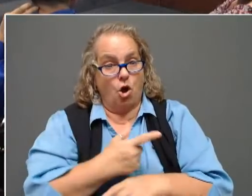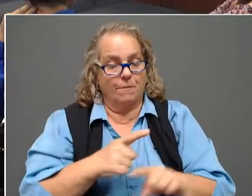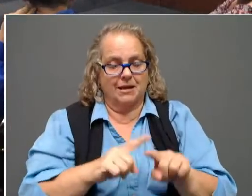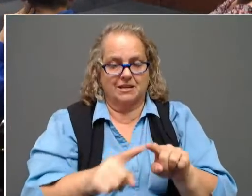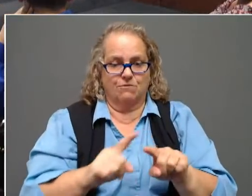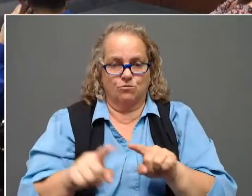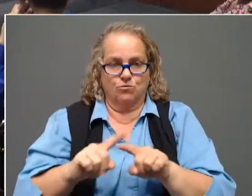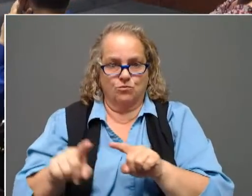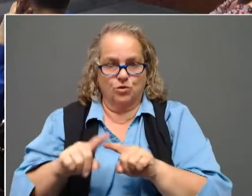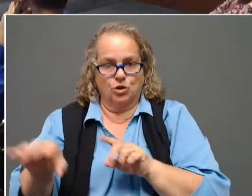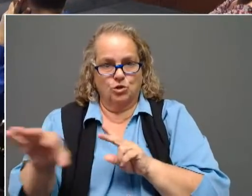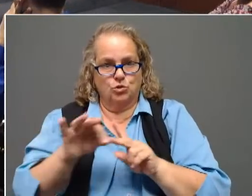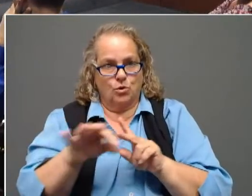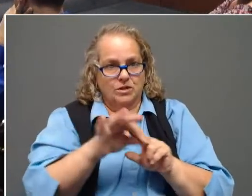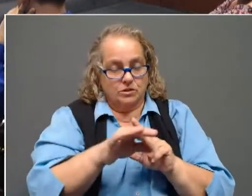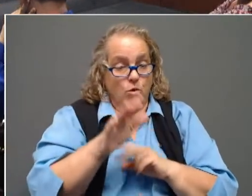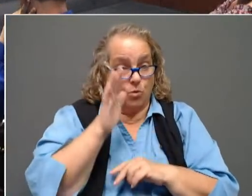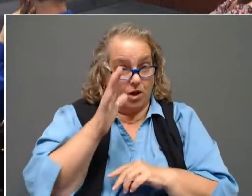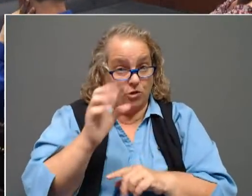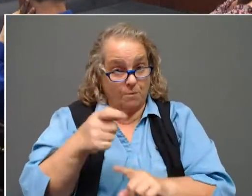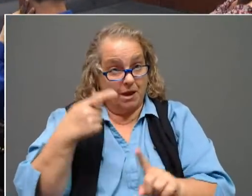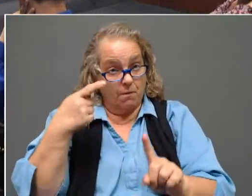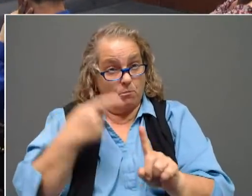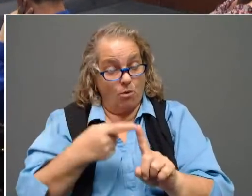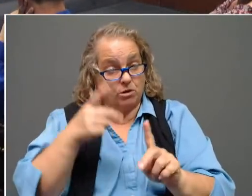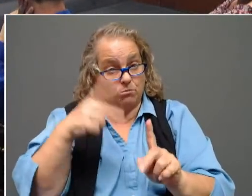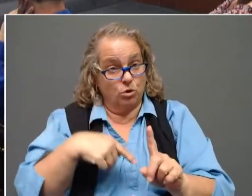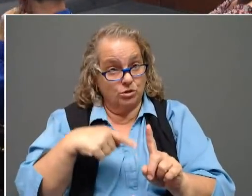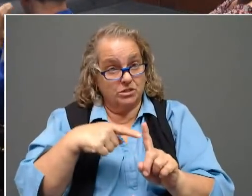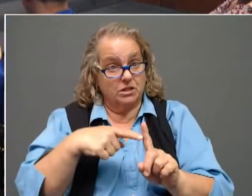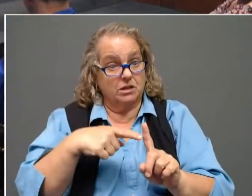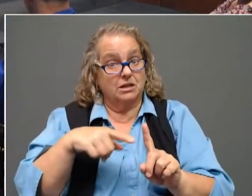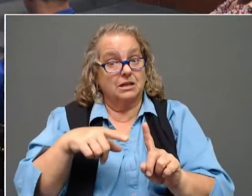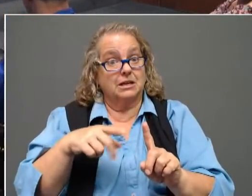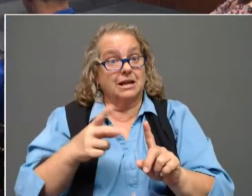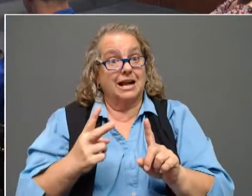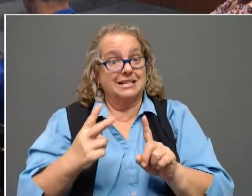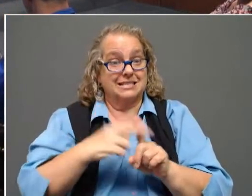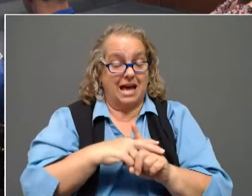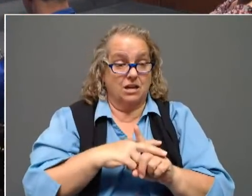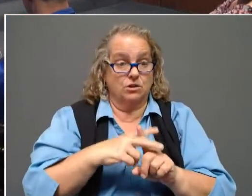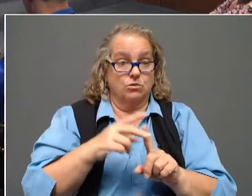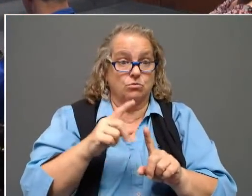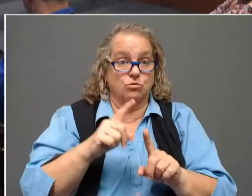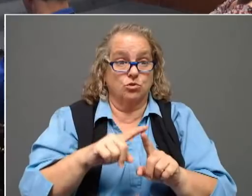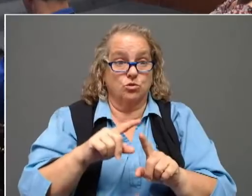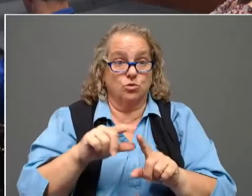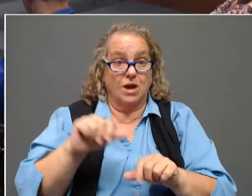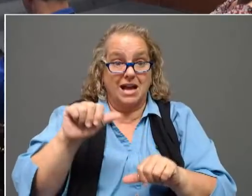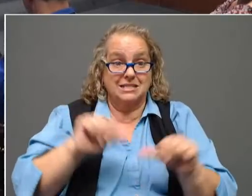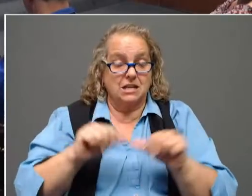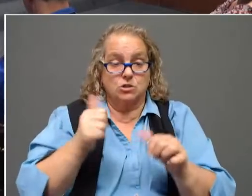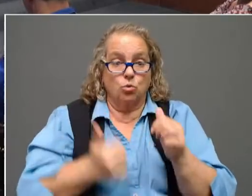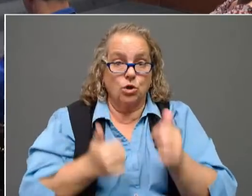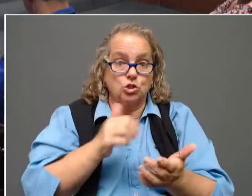point person assigned to assess which schools have chosen to do a mask mandate, which